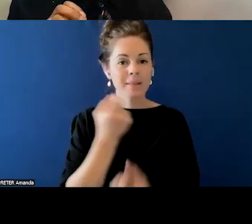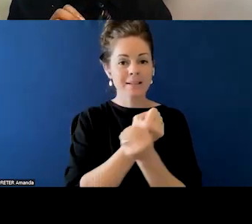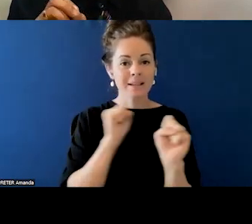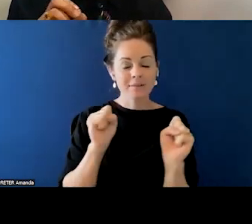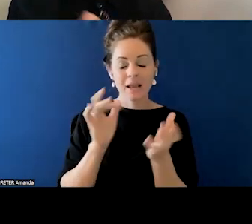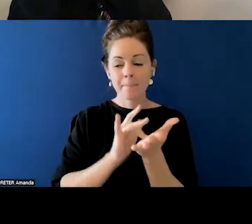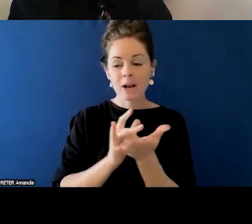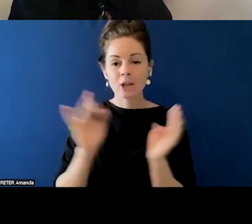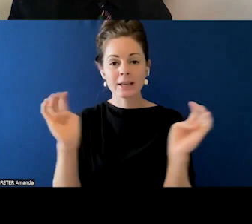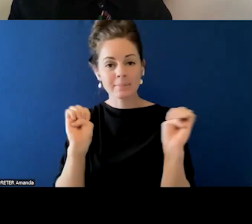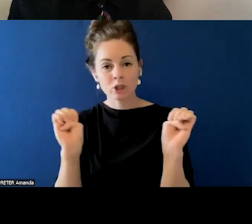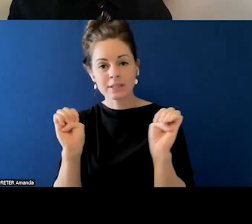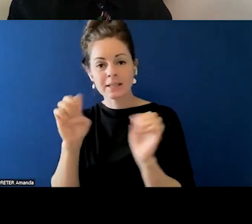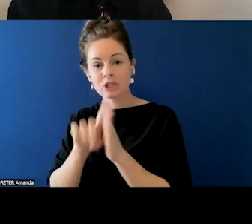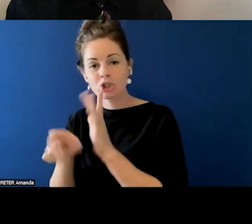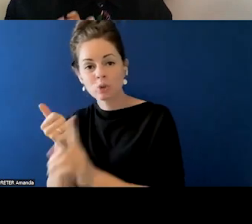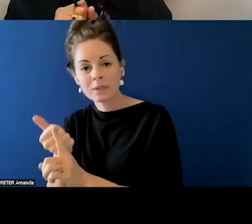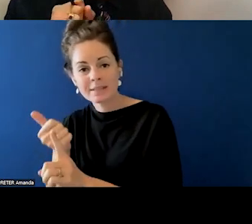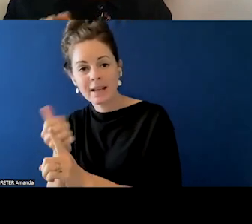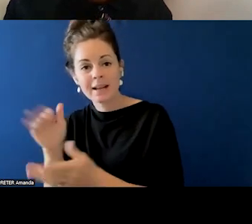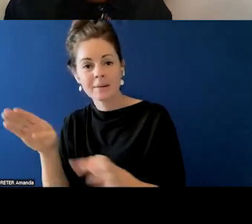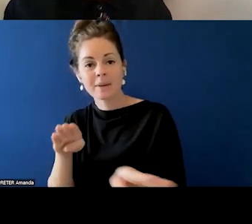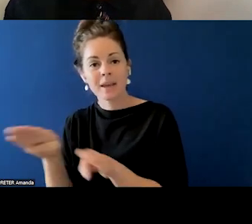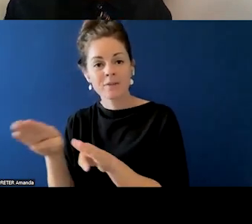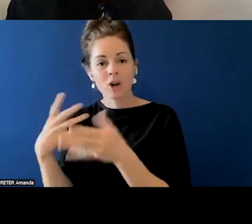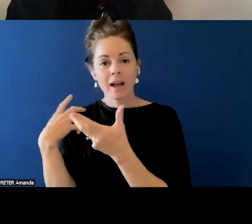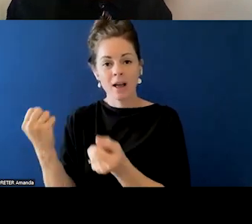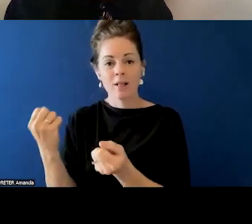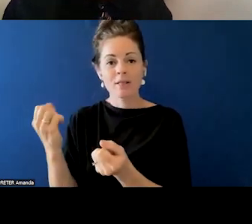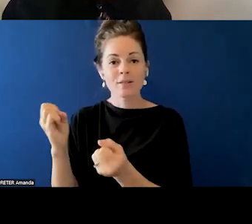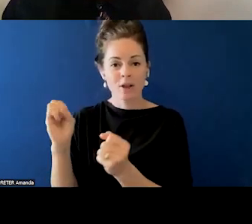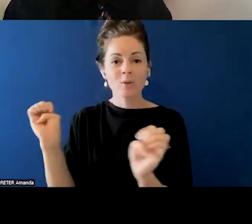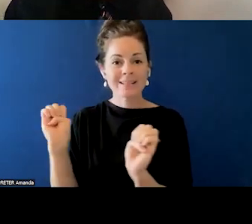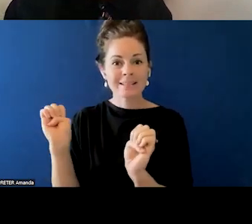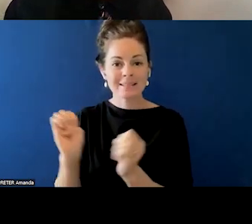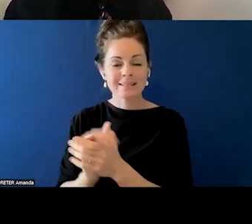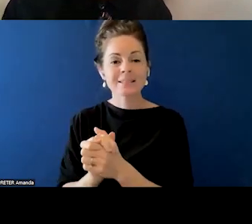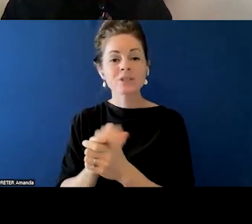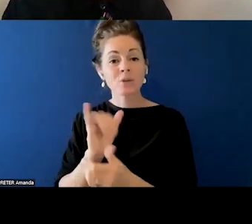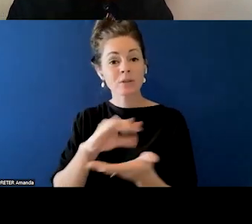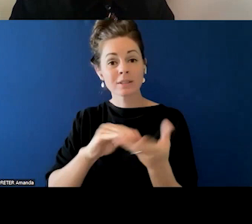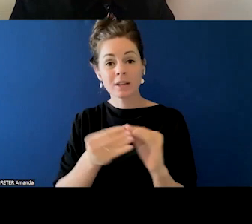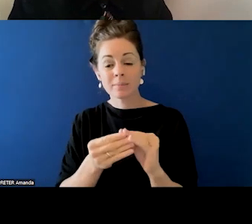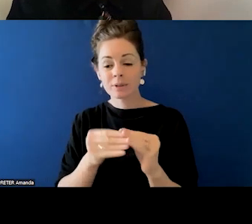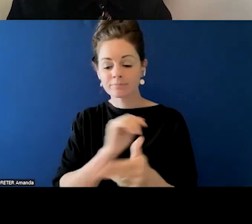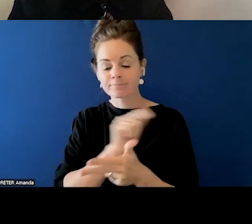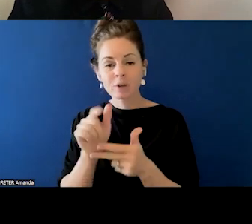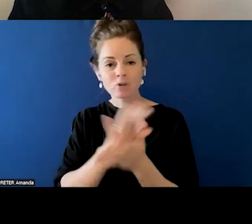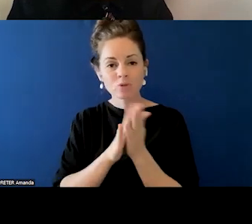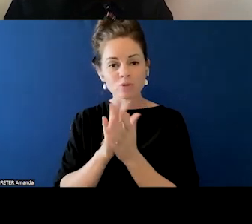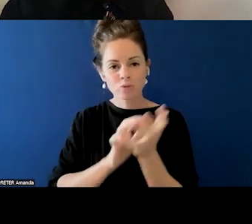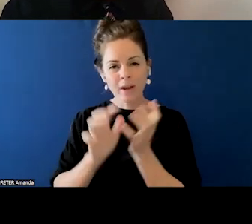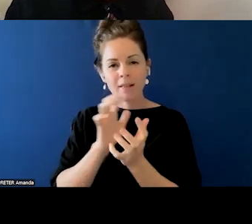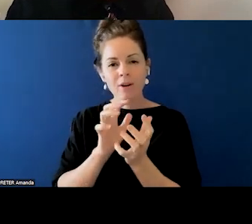emergencies, or suicide and behavioral health crises. So the FCC kind of born those numbers to put it all together, even though other numbers were being